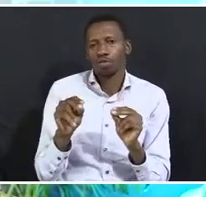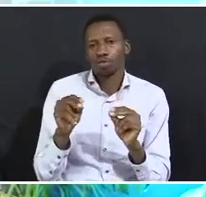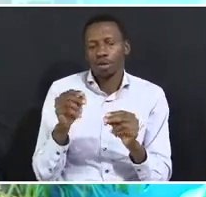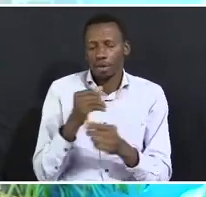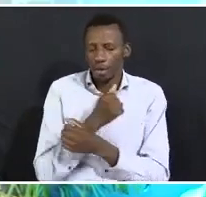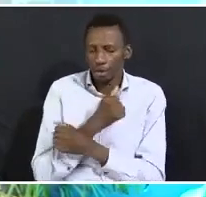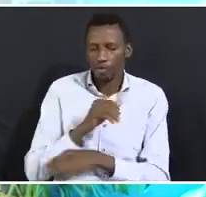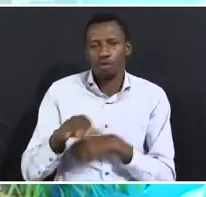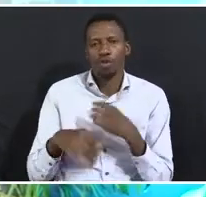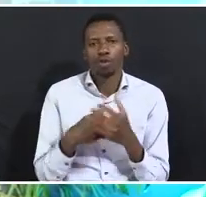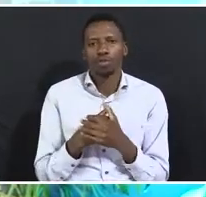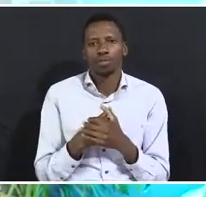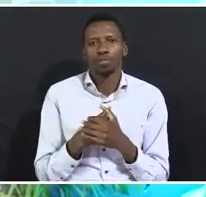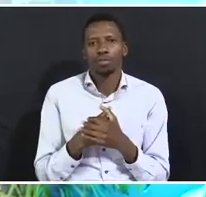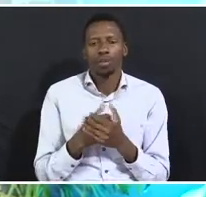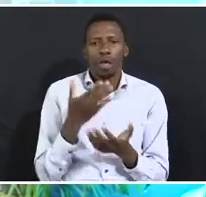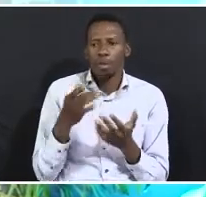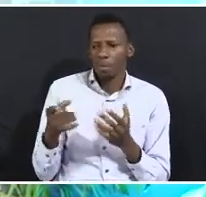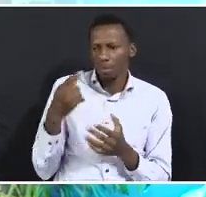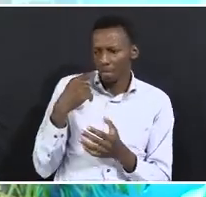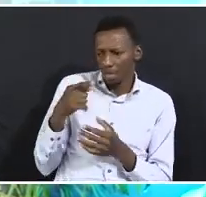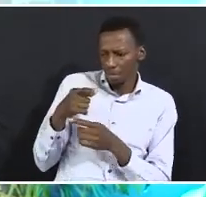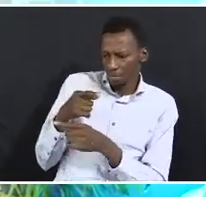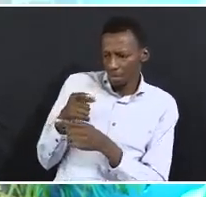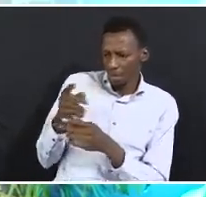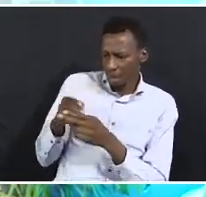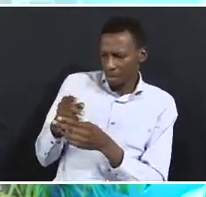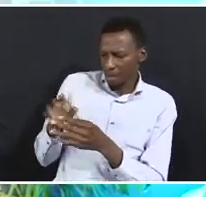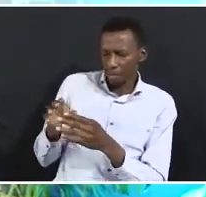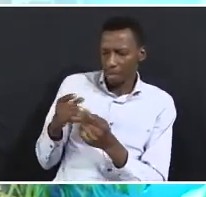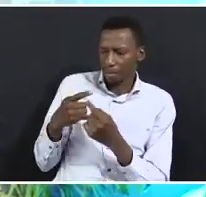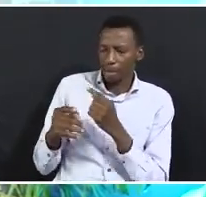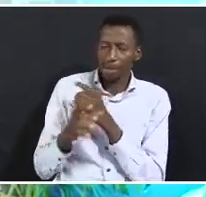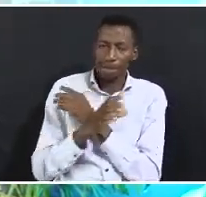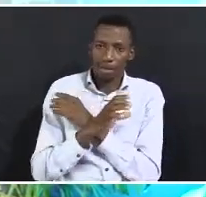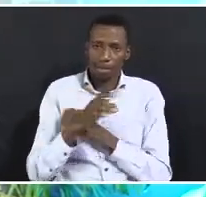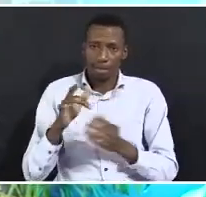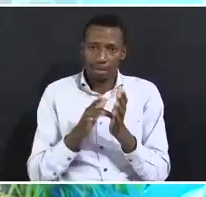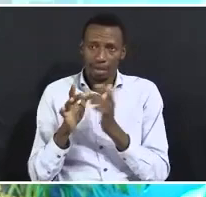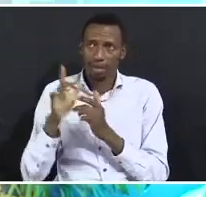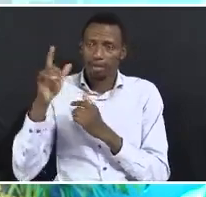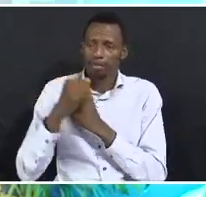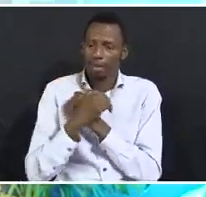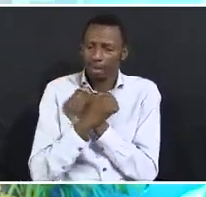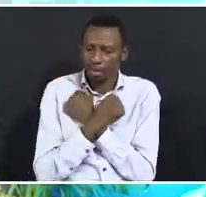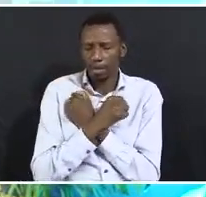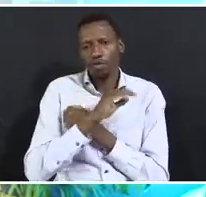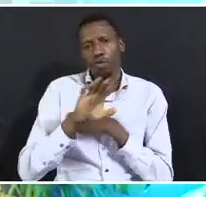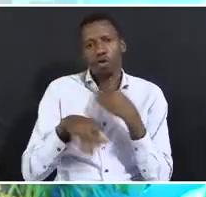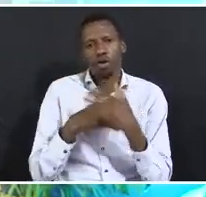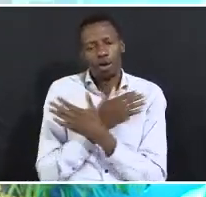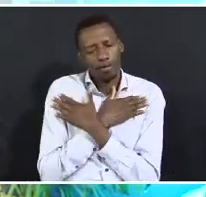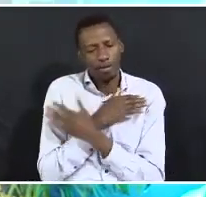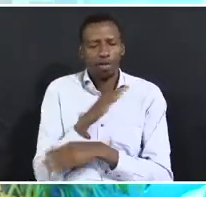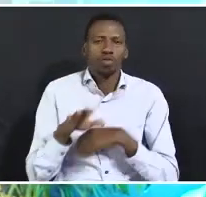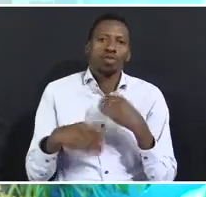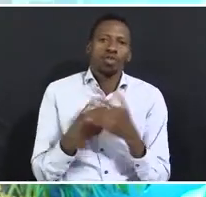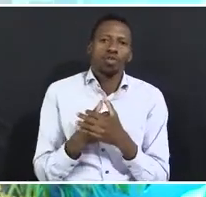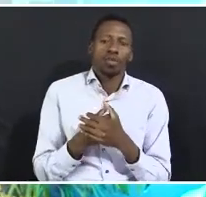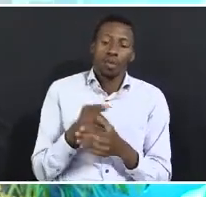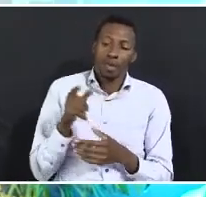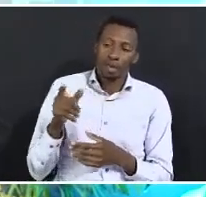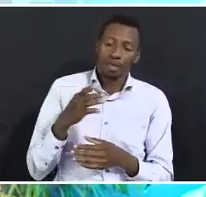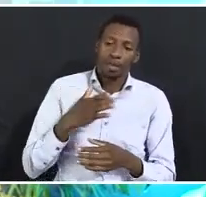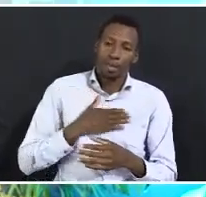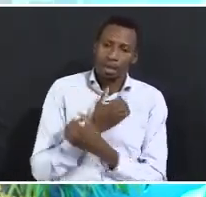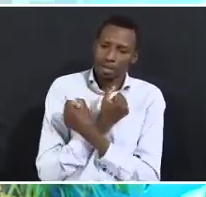Hallelujah. You can call people names, but Christ was a friend of everyone. That is the Savior I'm preaching about.